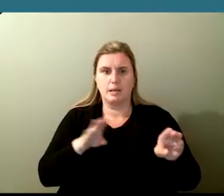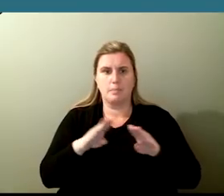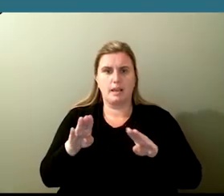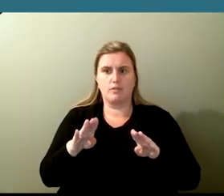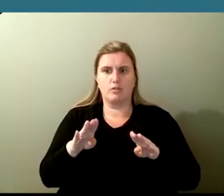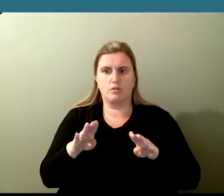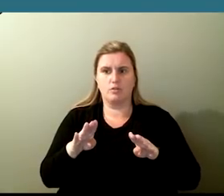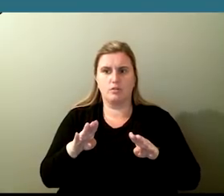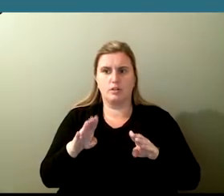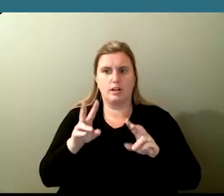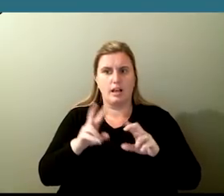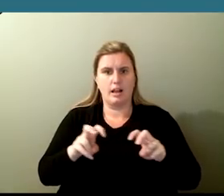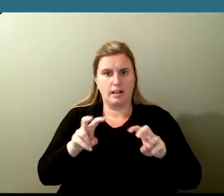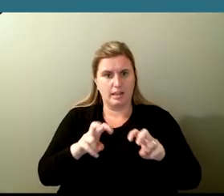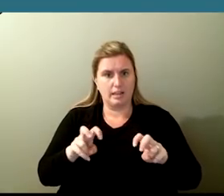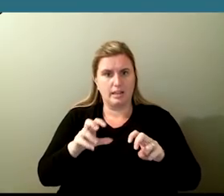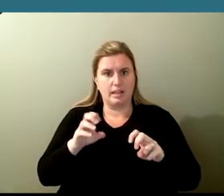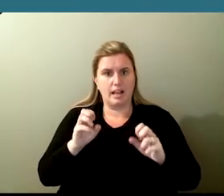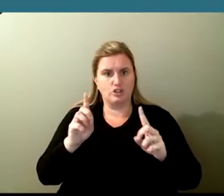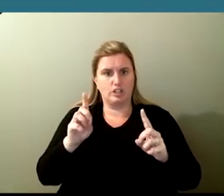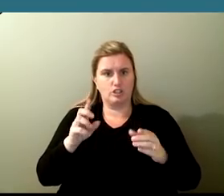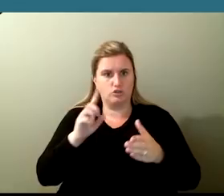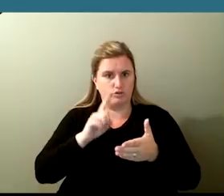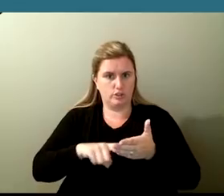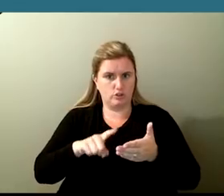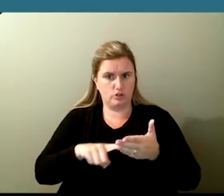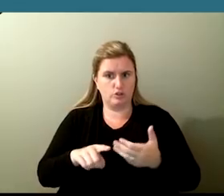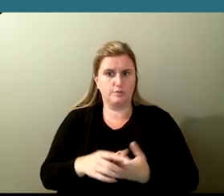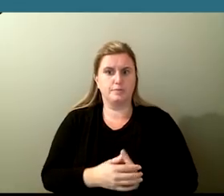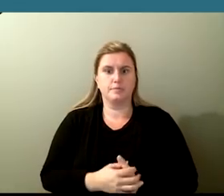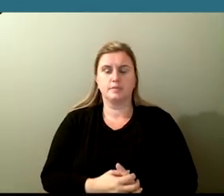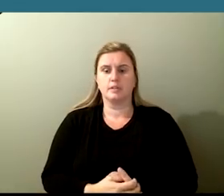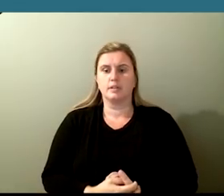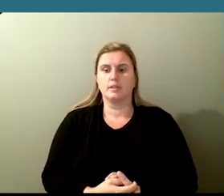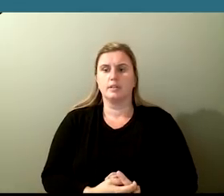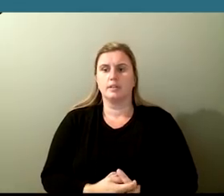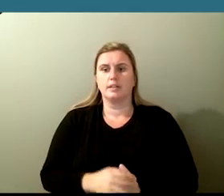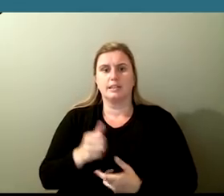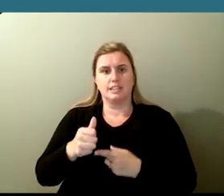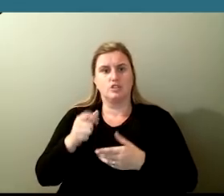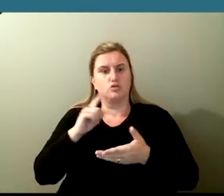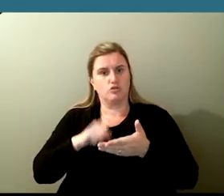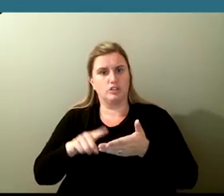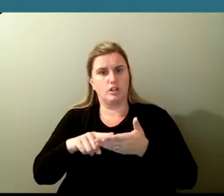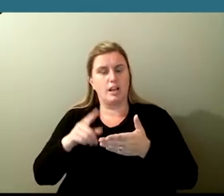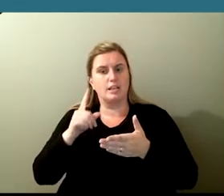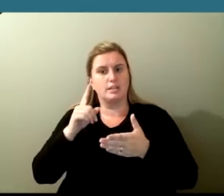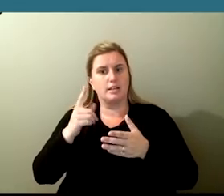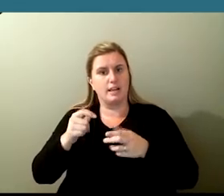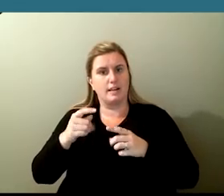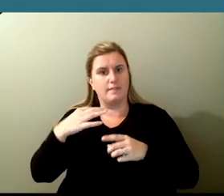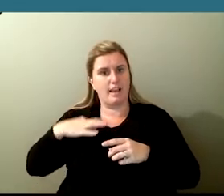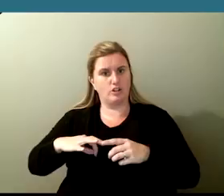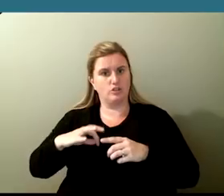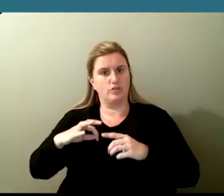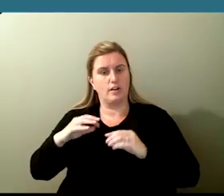behavioral analytic and education research. So this research has explored the advantages of training